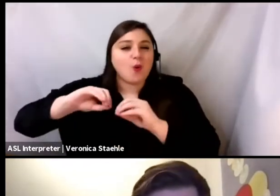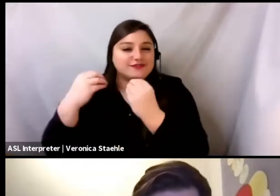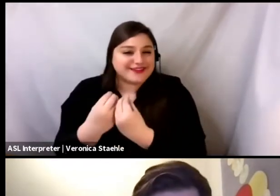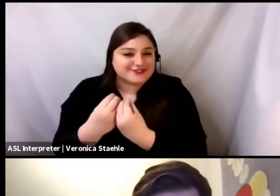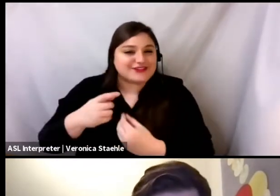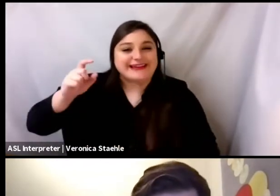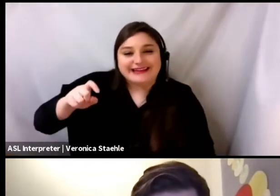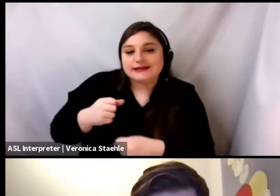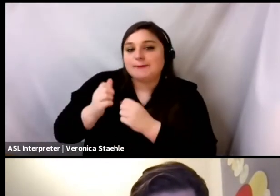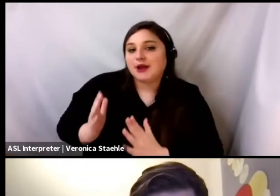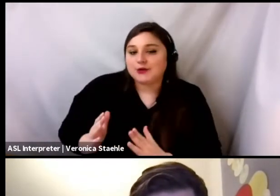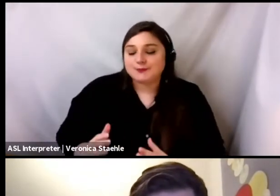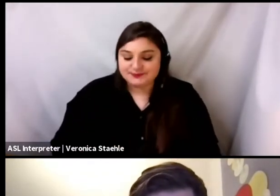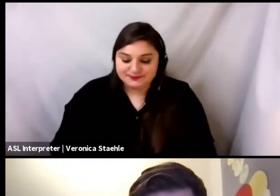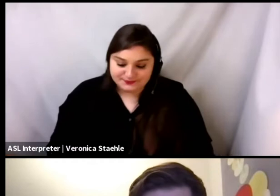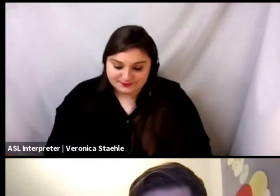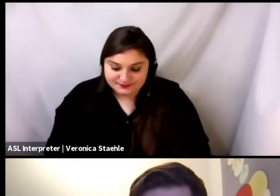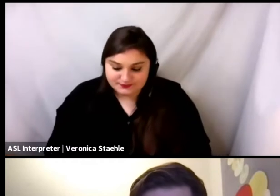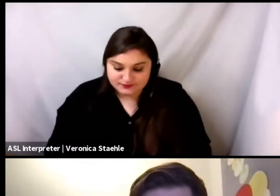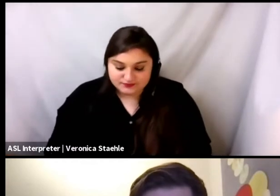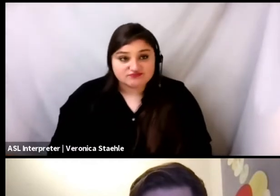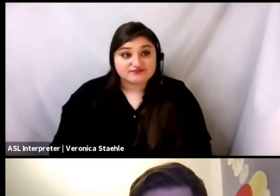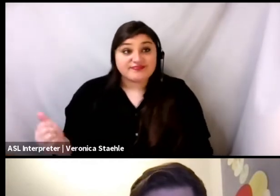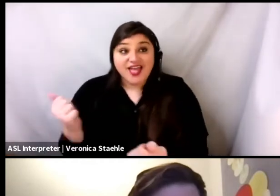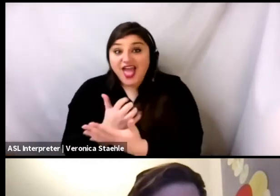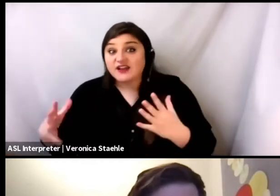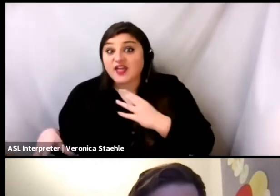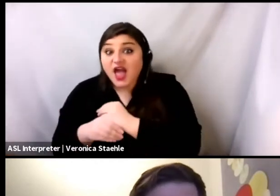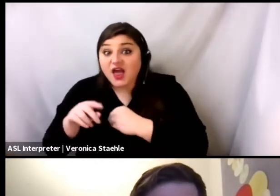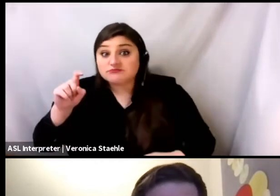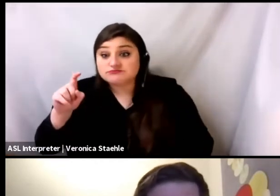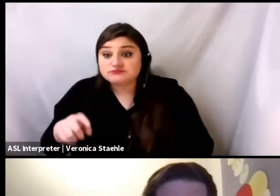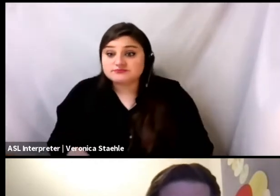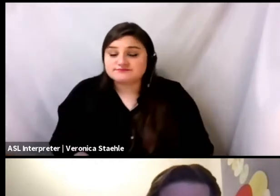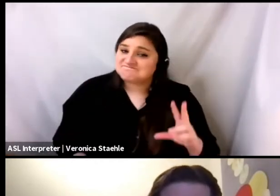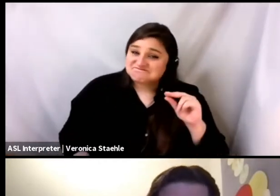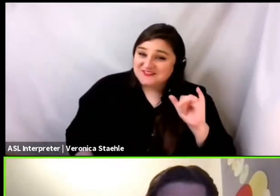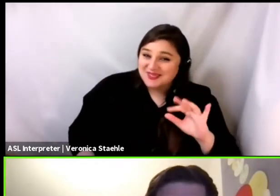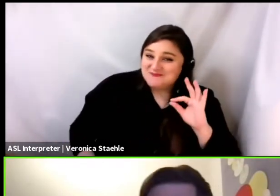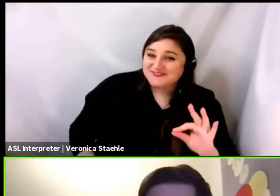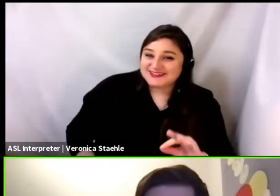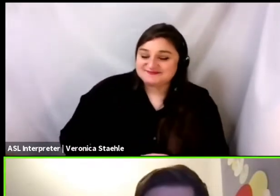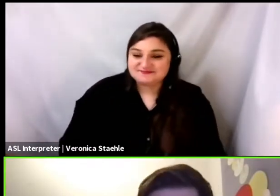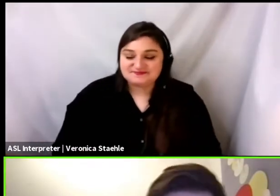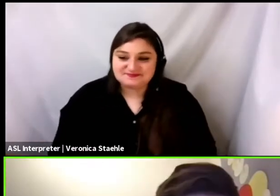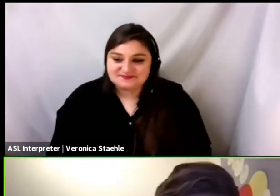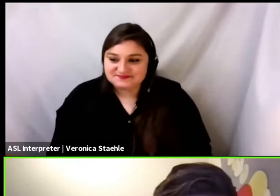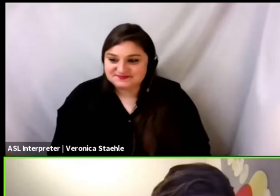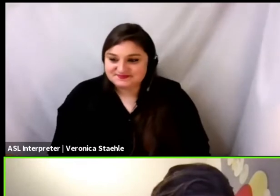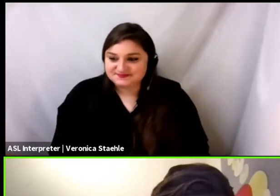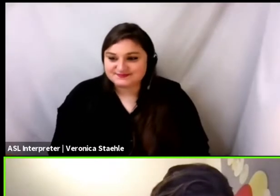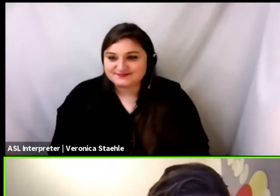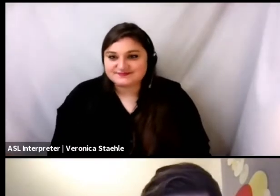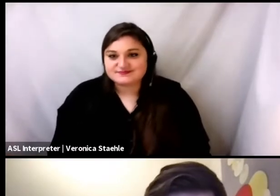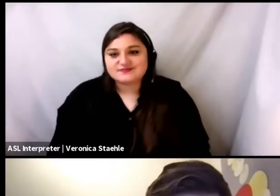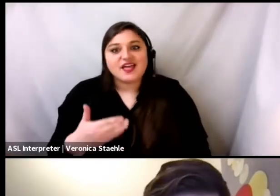organizations and makers. Anything to add to that, Ari? No, that's perfect. Aladin. Thank